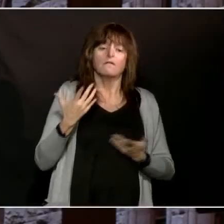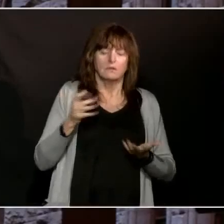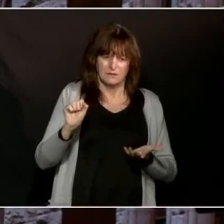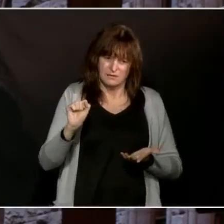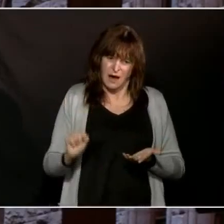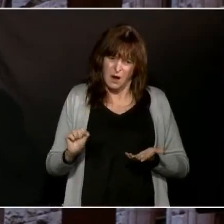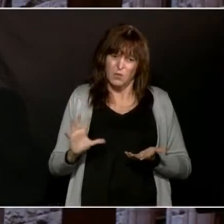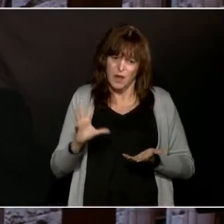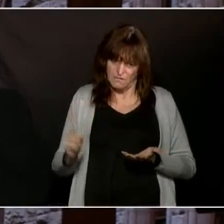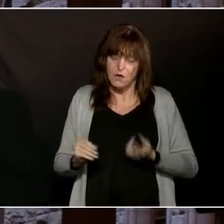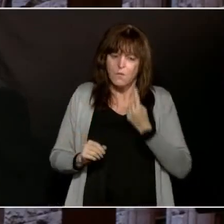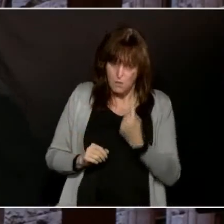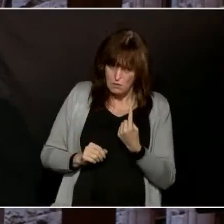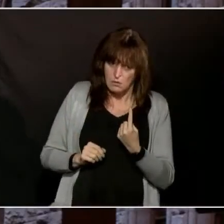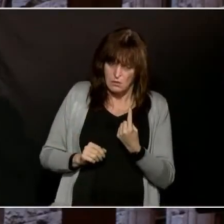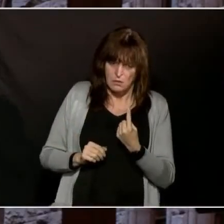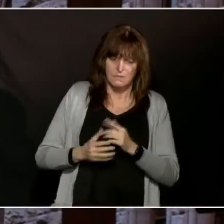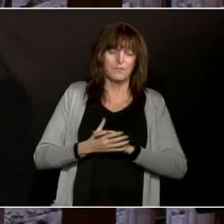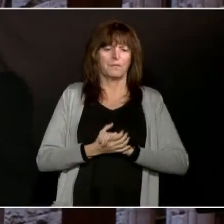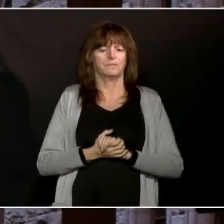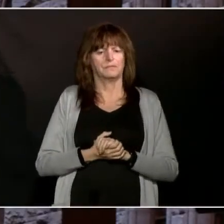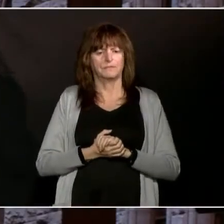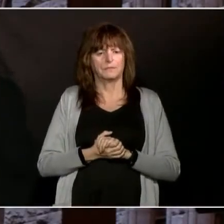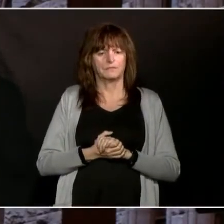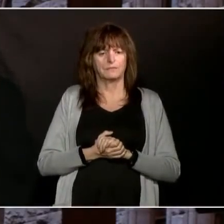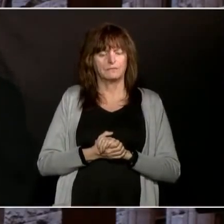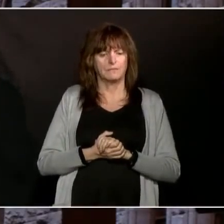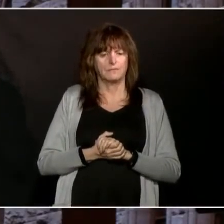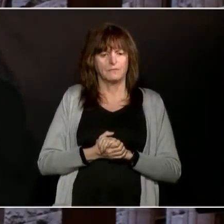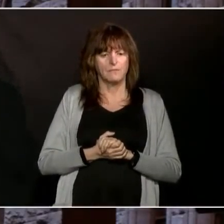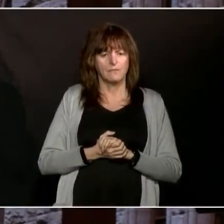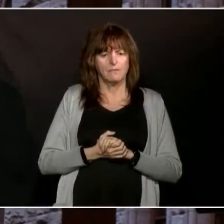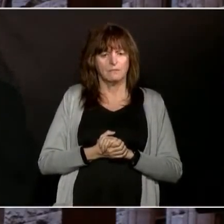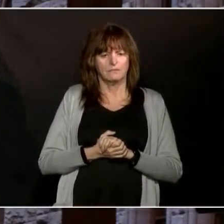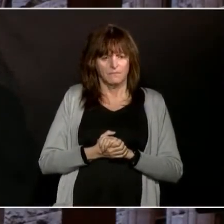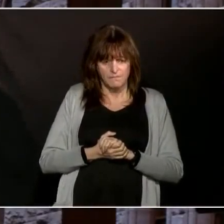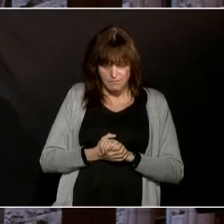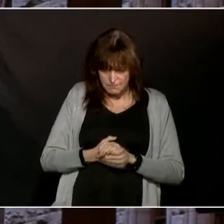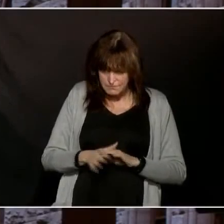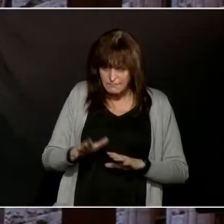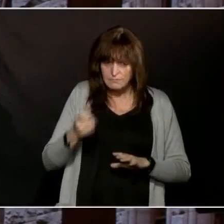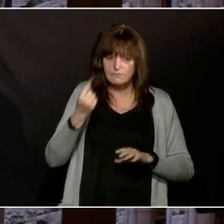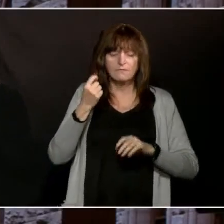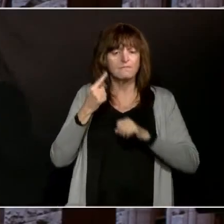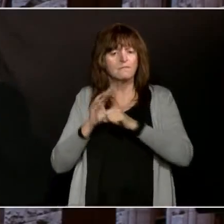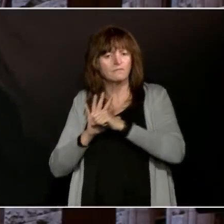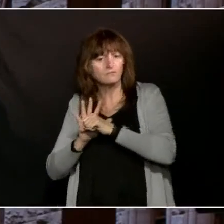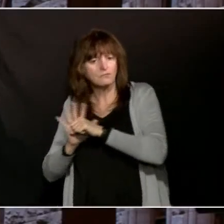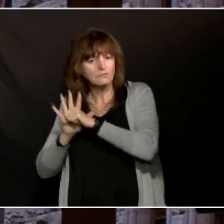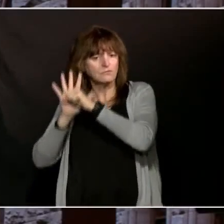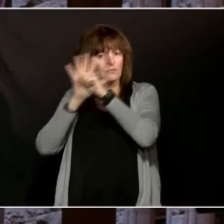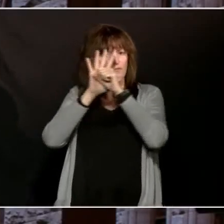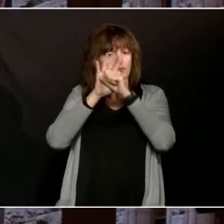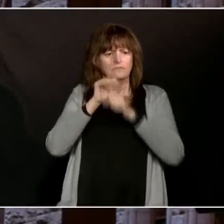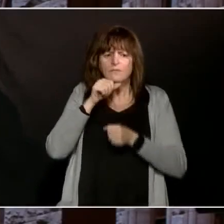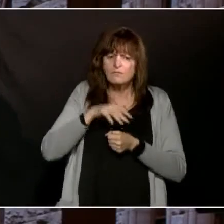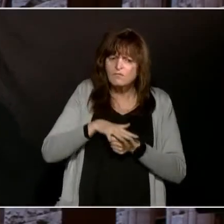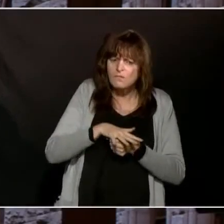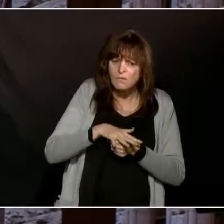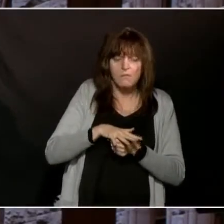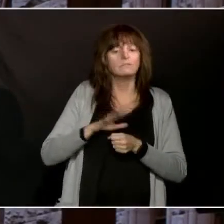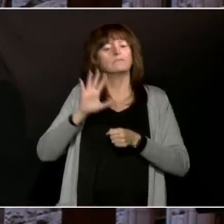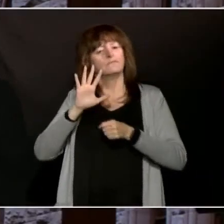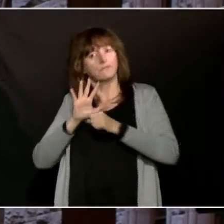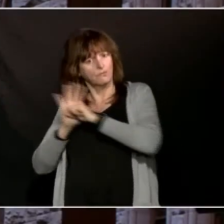well. So these cases have been spread over 11 health units, so it's not just localized. A number, of course, were attached to